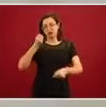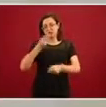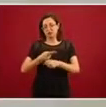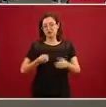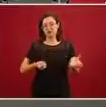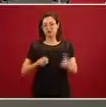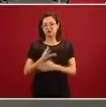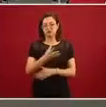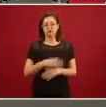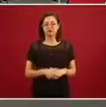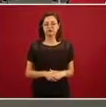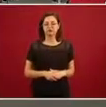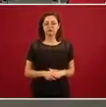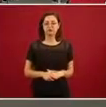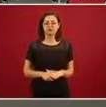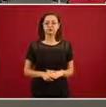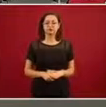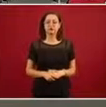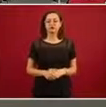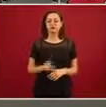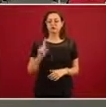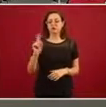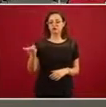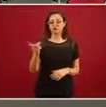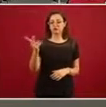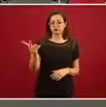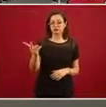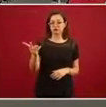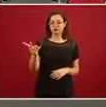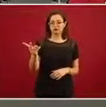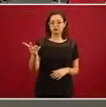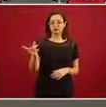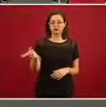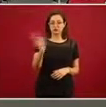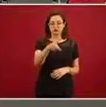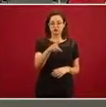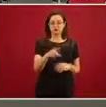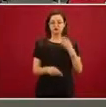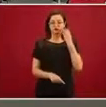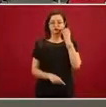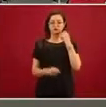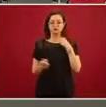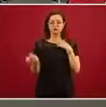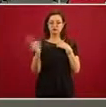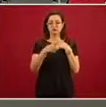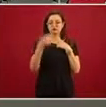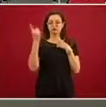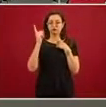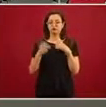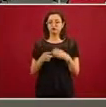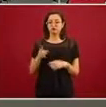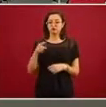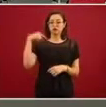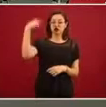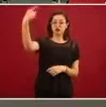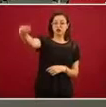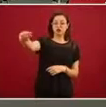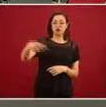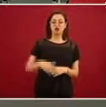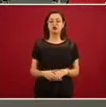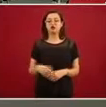in that way they can ensure, or at least increase the probability of not showing any cases in the future.